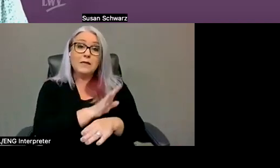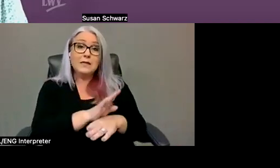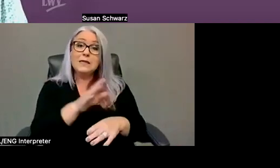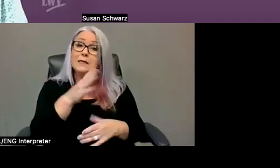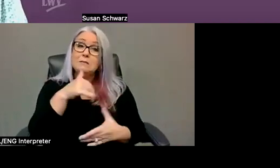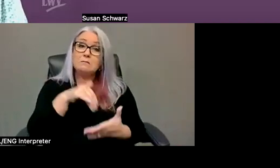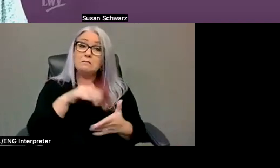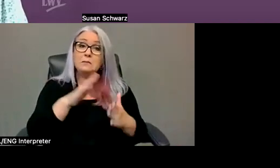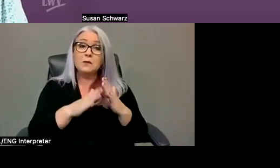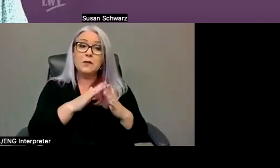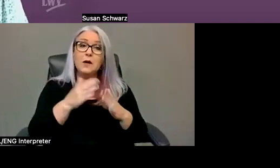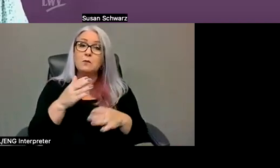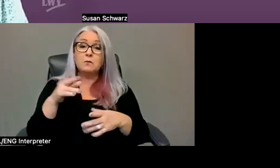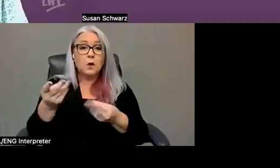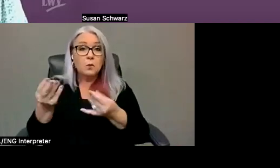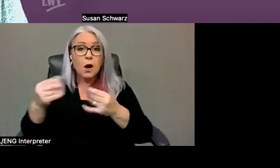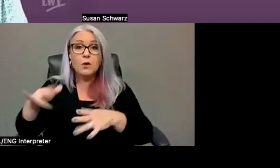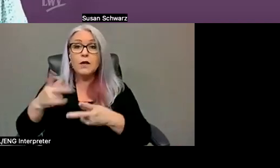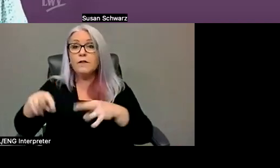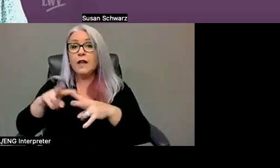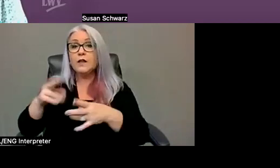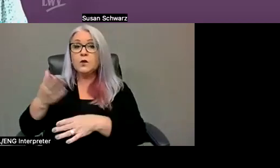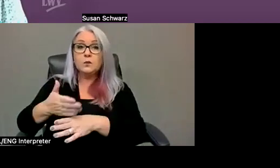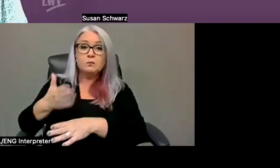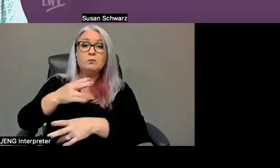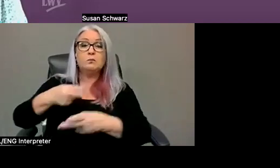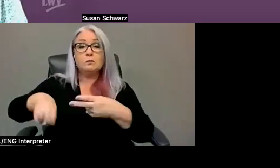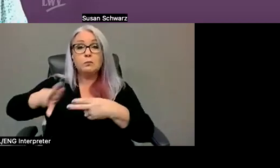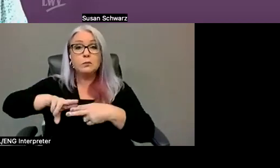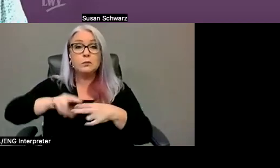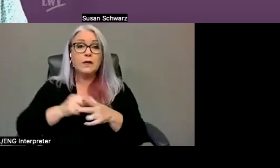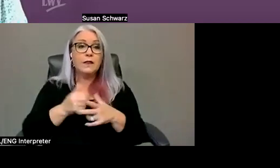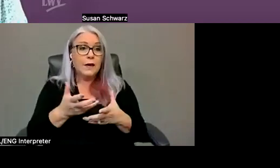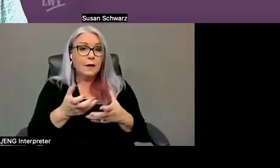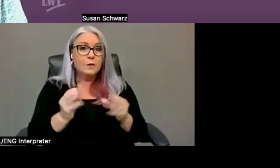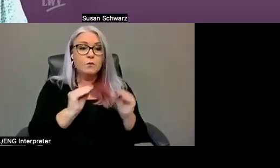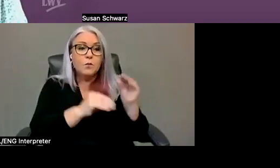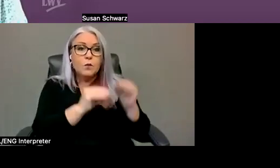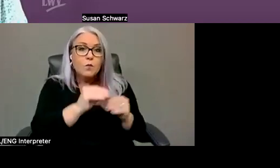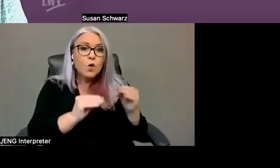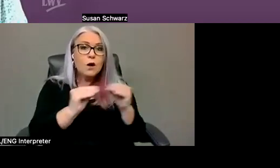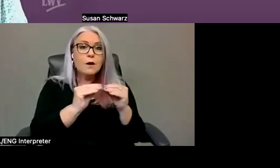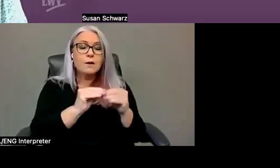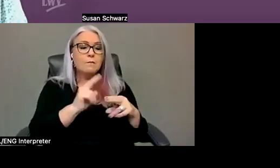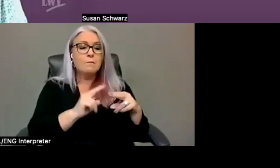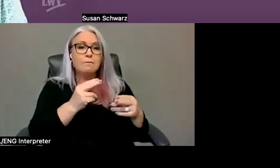property values go up. People start sinking more money into revitalizing buildings,